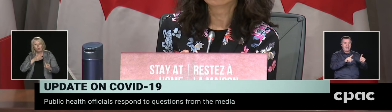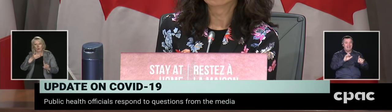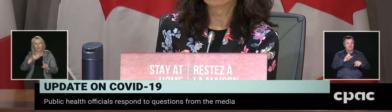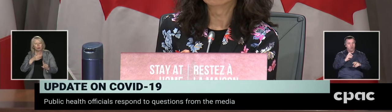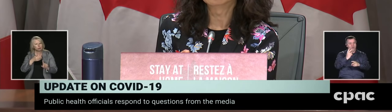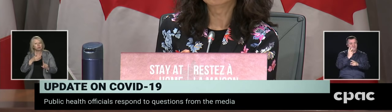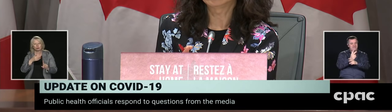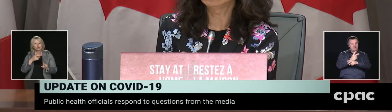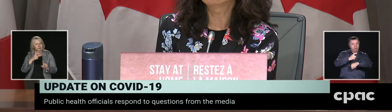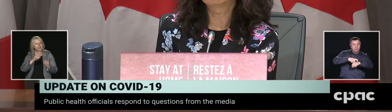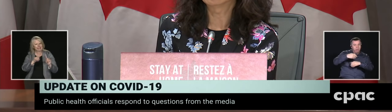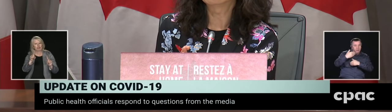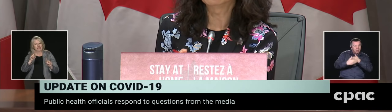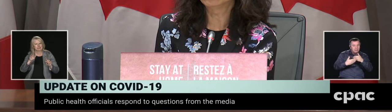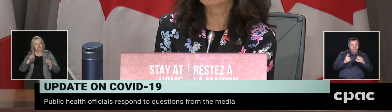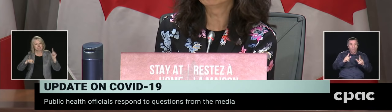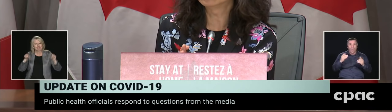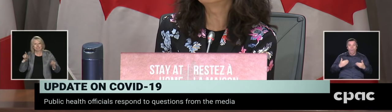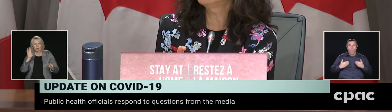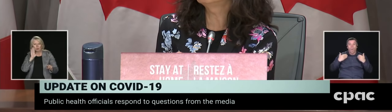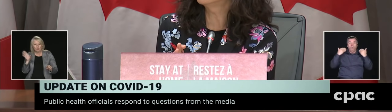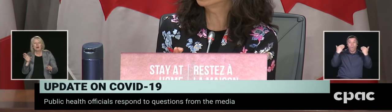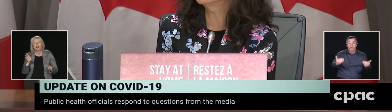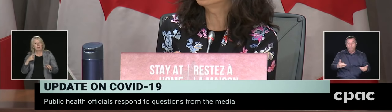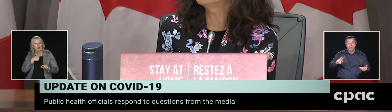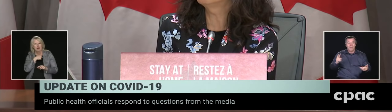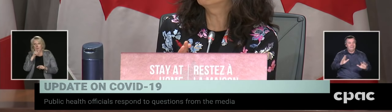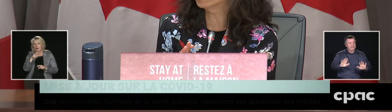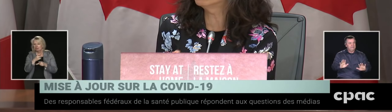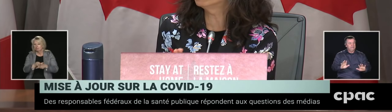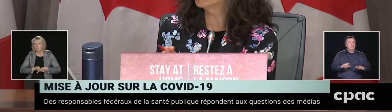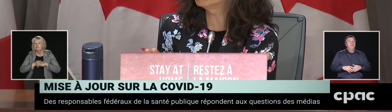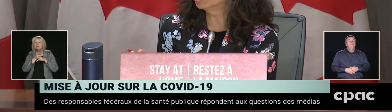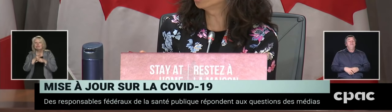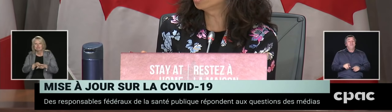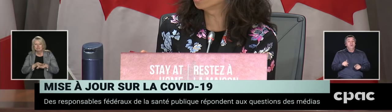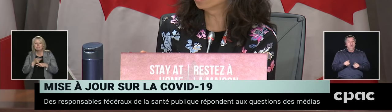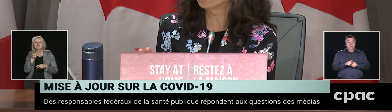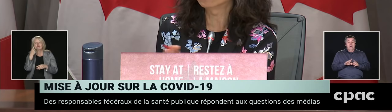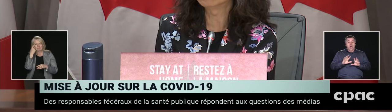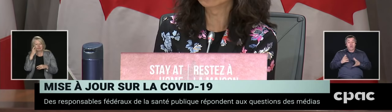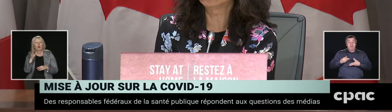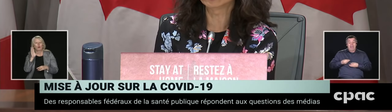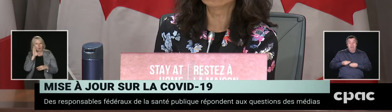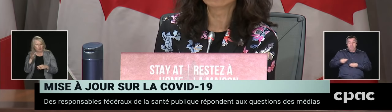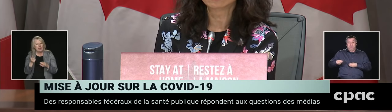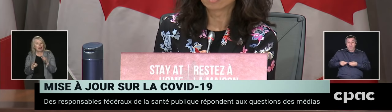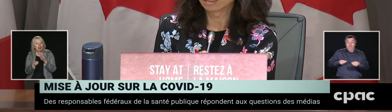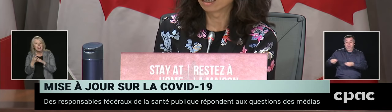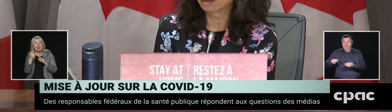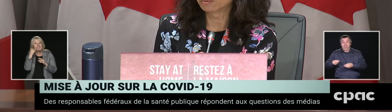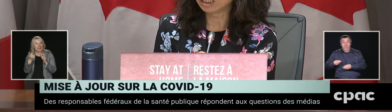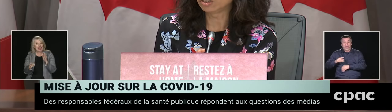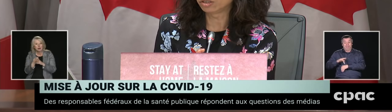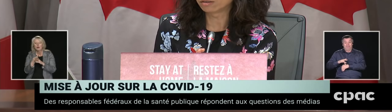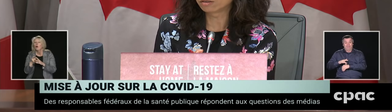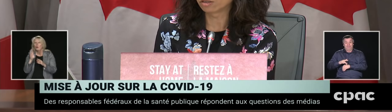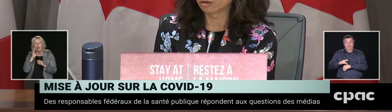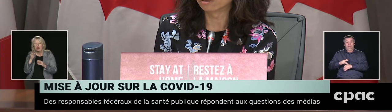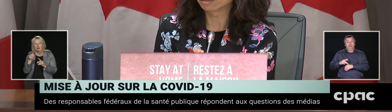that the chains of transmission will be reignited very rapidly should